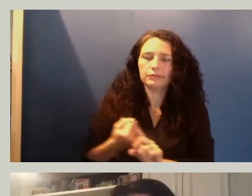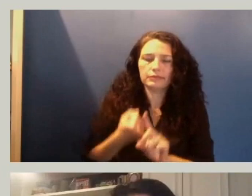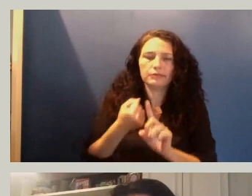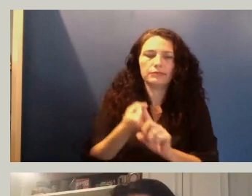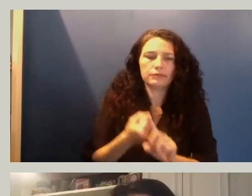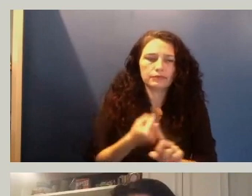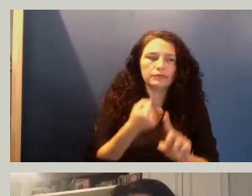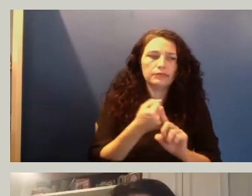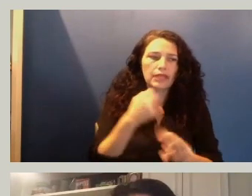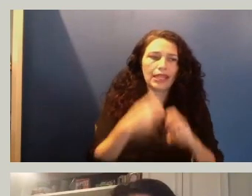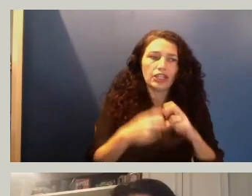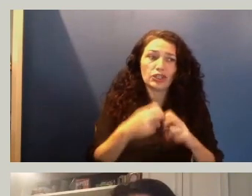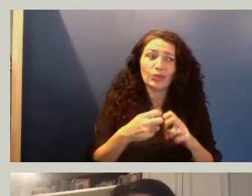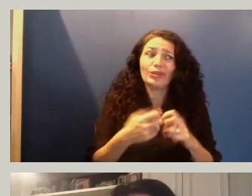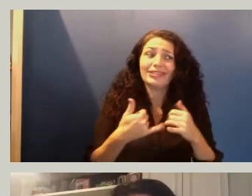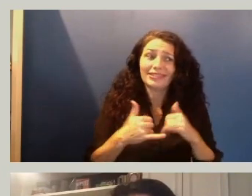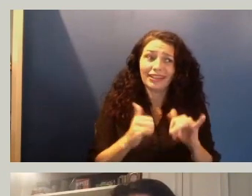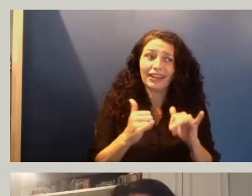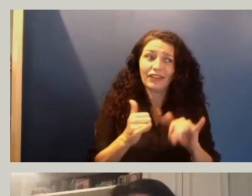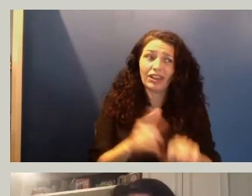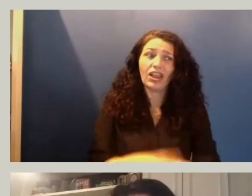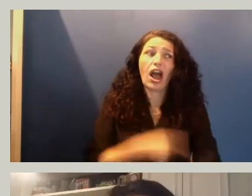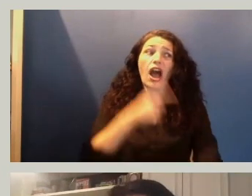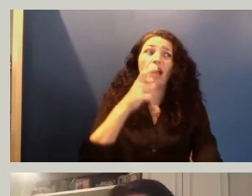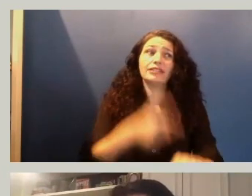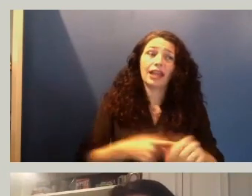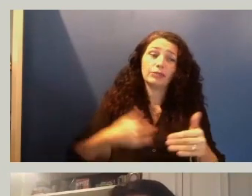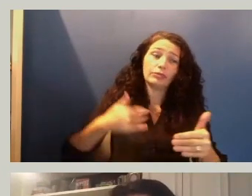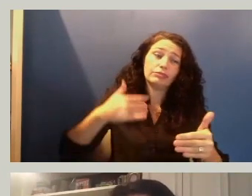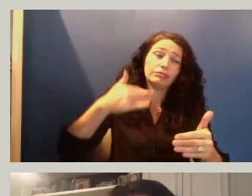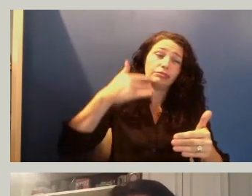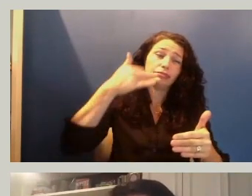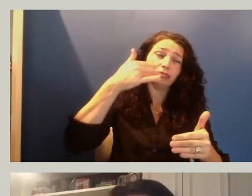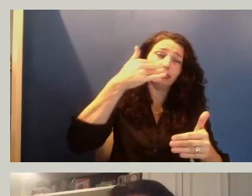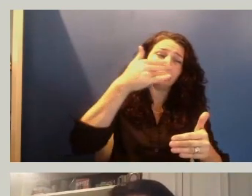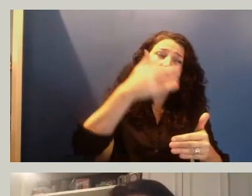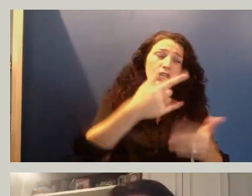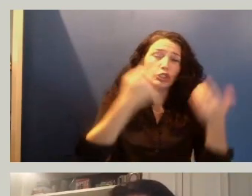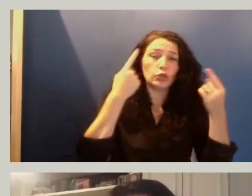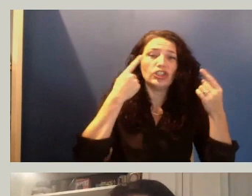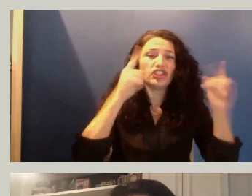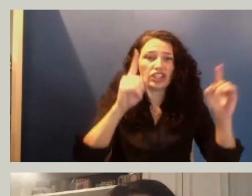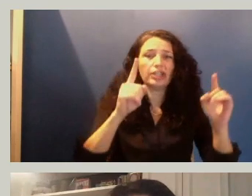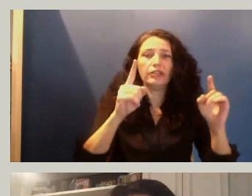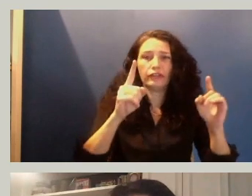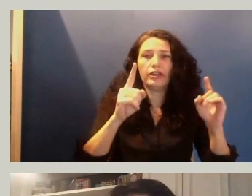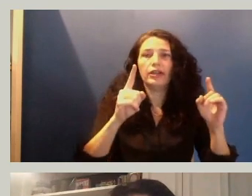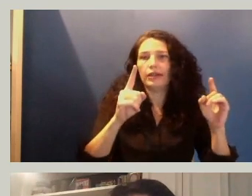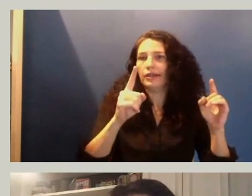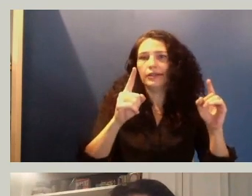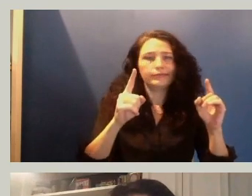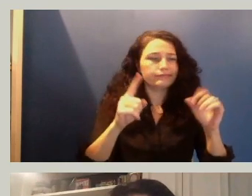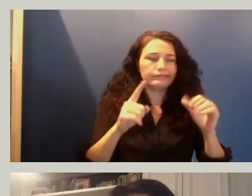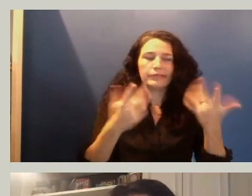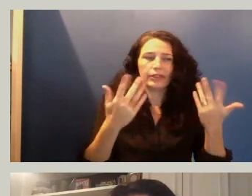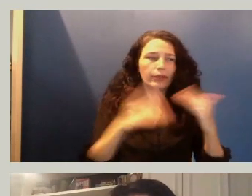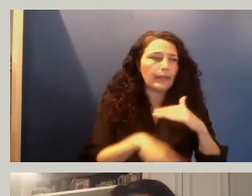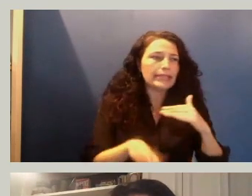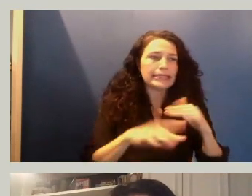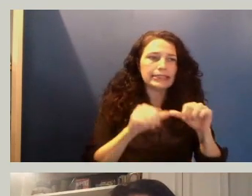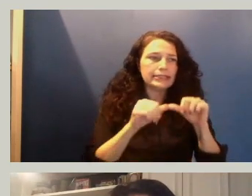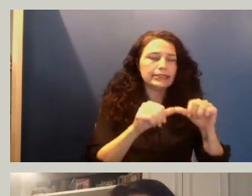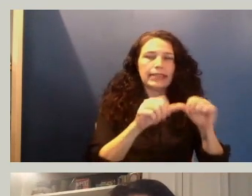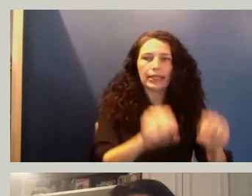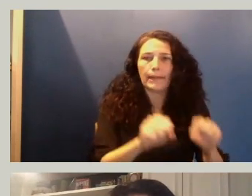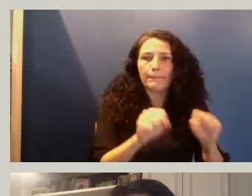way to go to achieve even basic sustainability in this field. And of course, that the cross-section of who it's harder